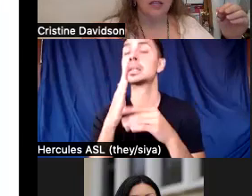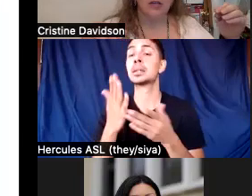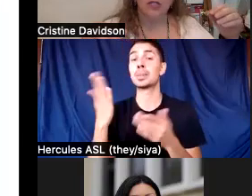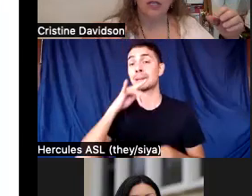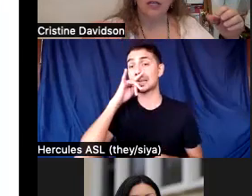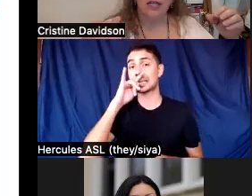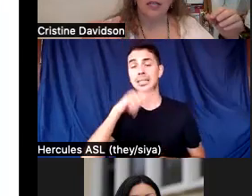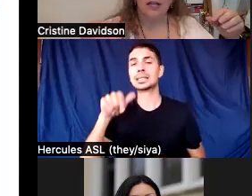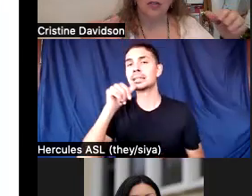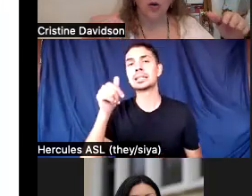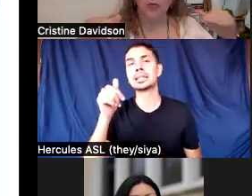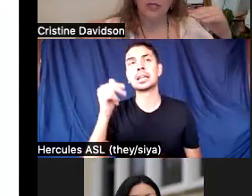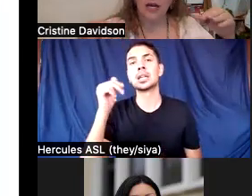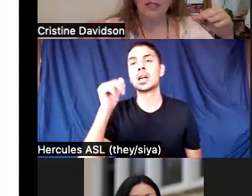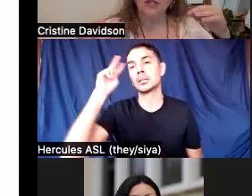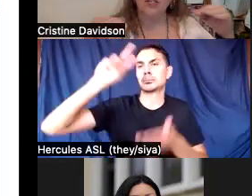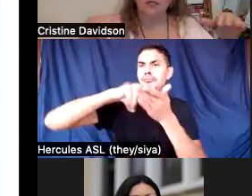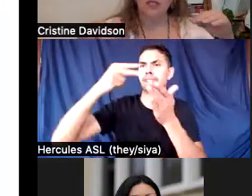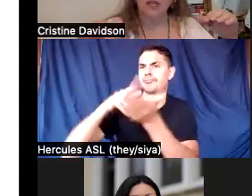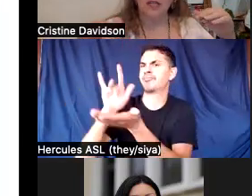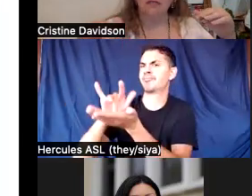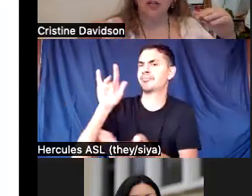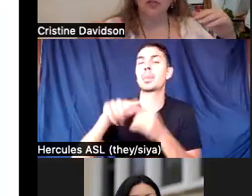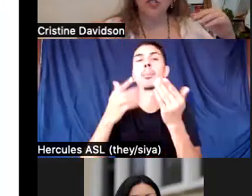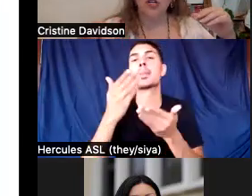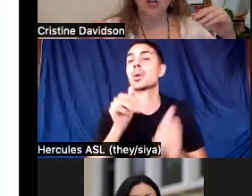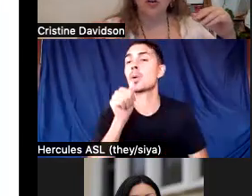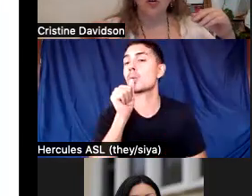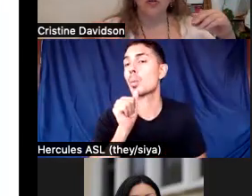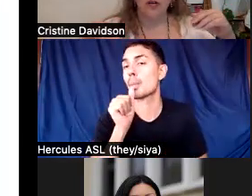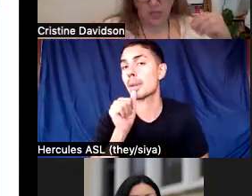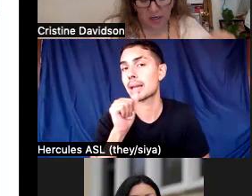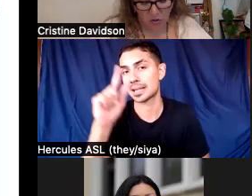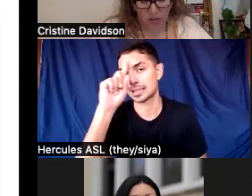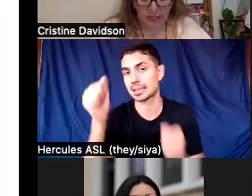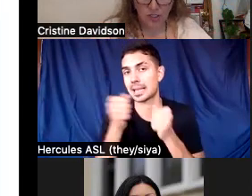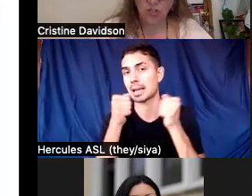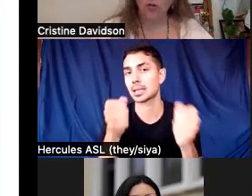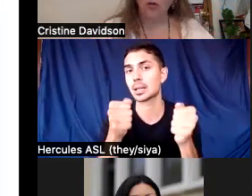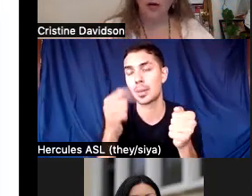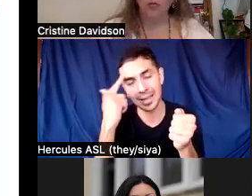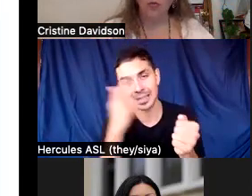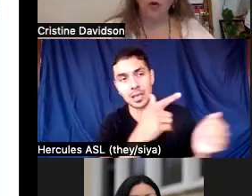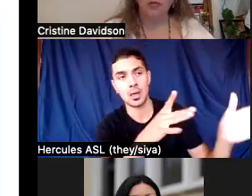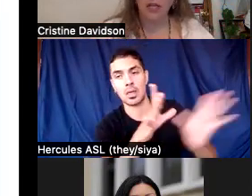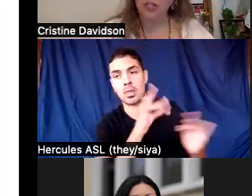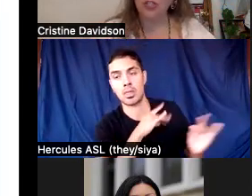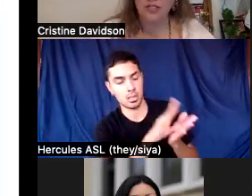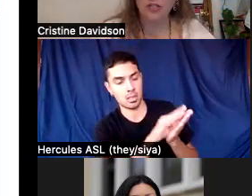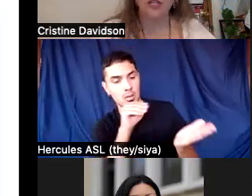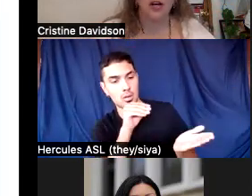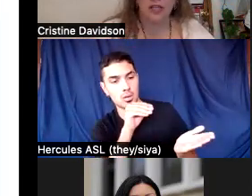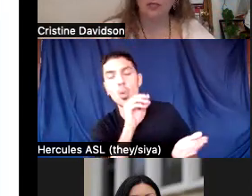than likely using it as a coping tactic or something that they've learned, or there's not a correlation to what the